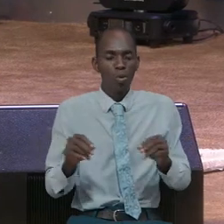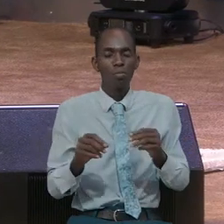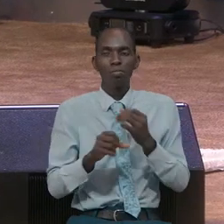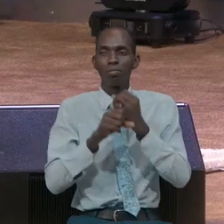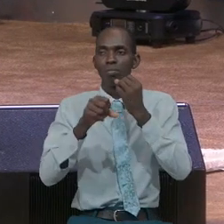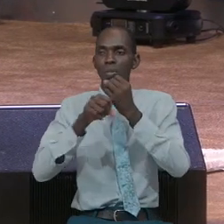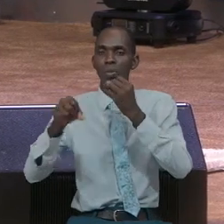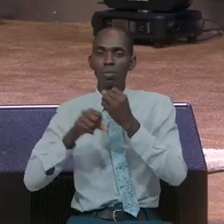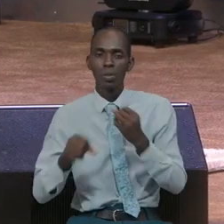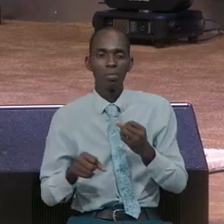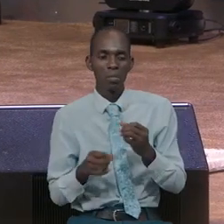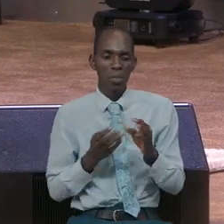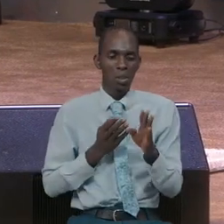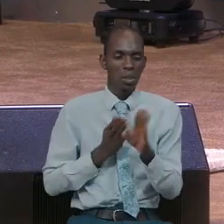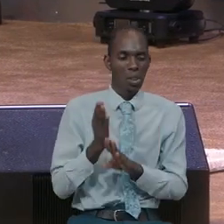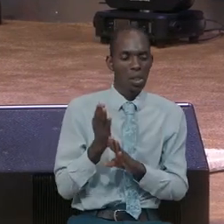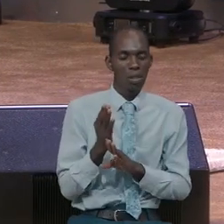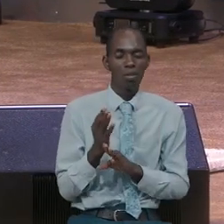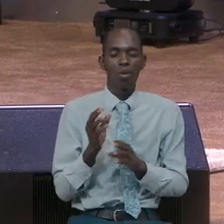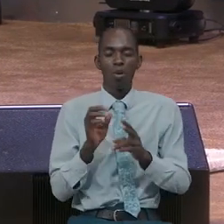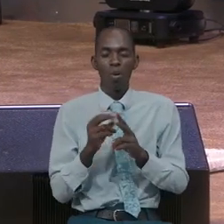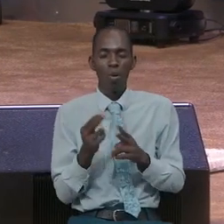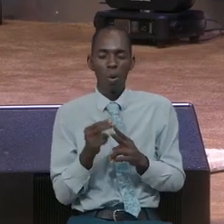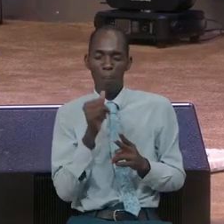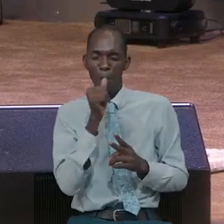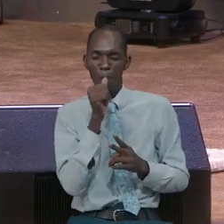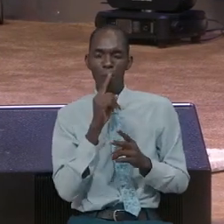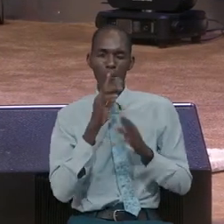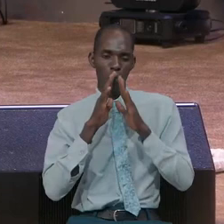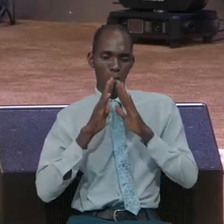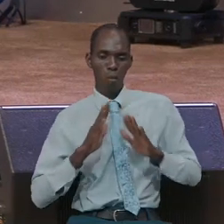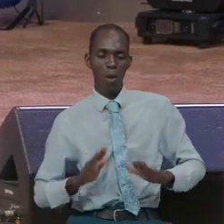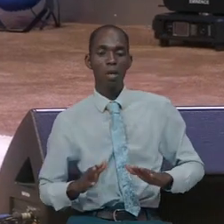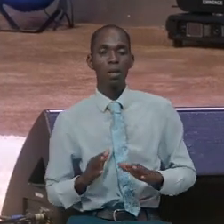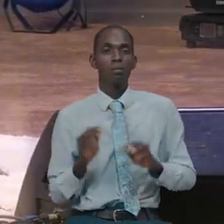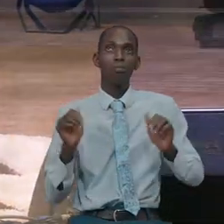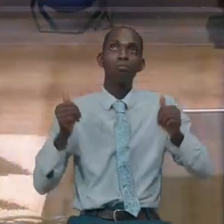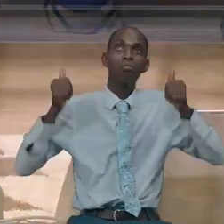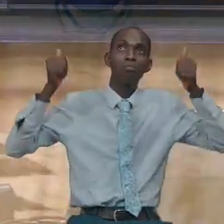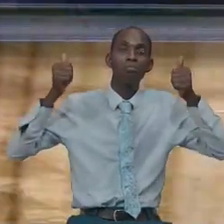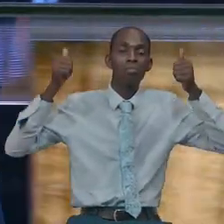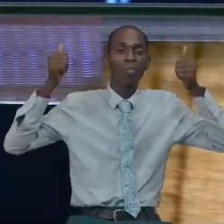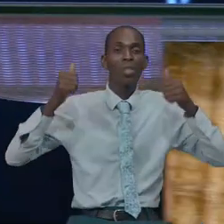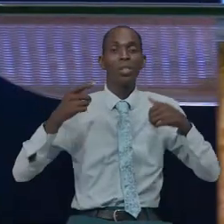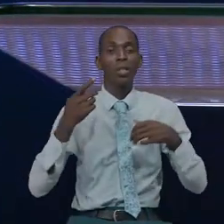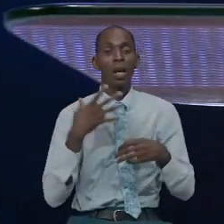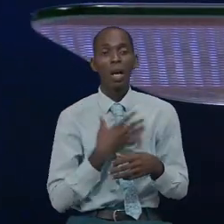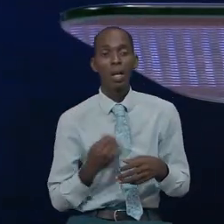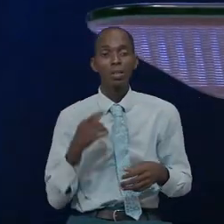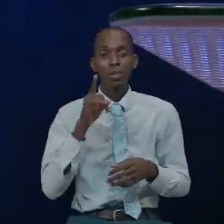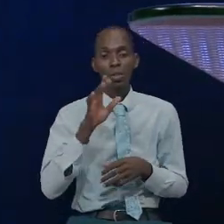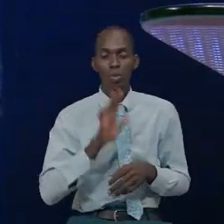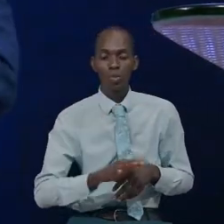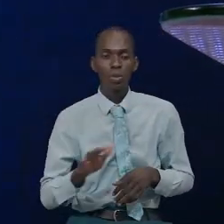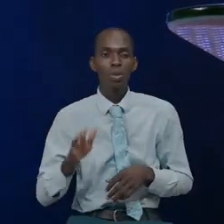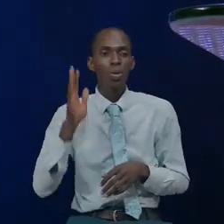indirect protest, silent, quiet protest. And with parents and children, the children do not protest in